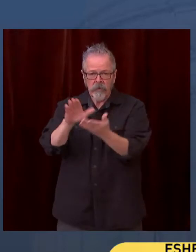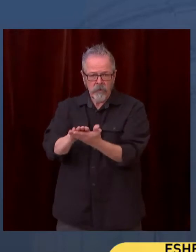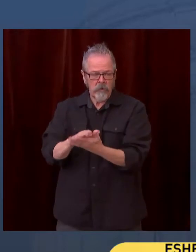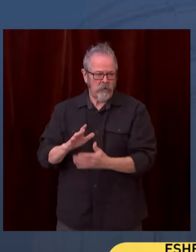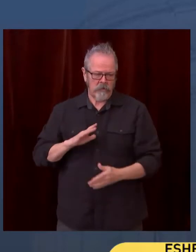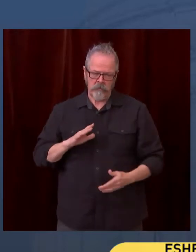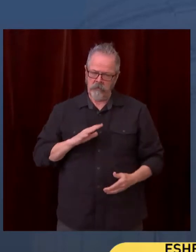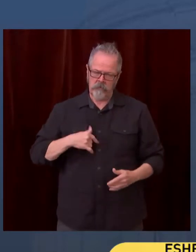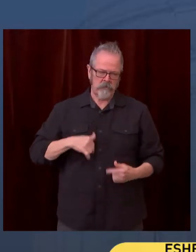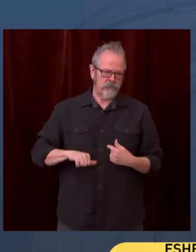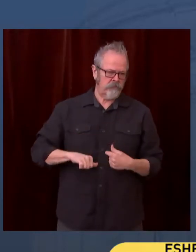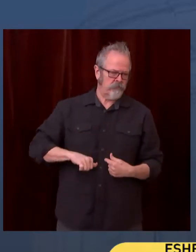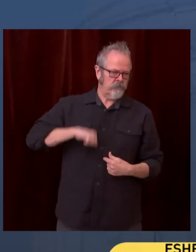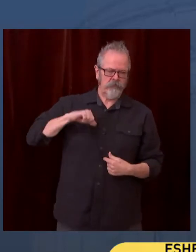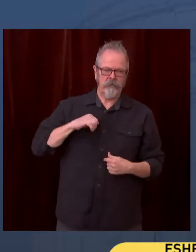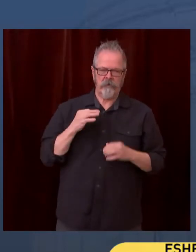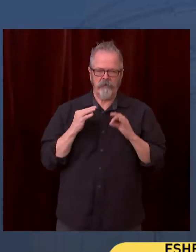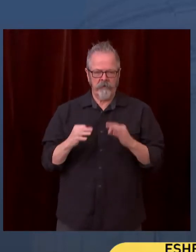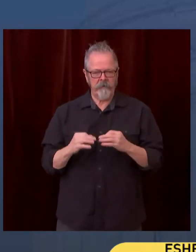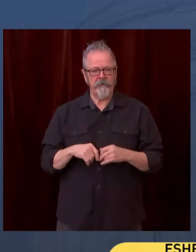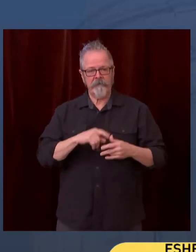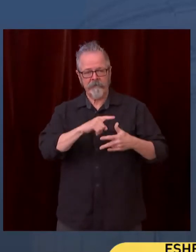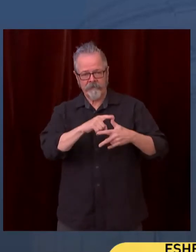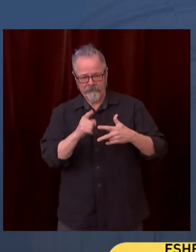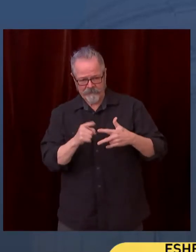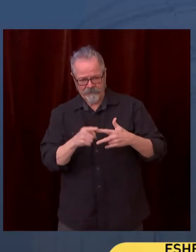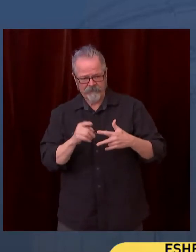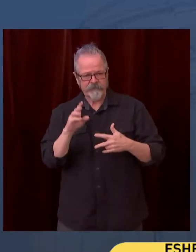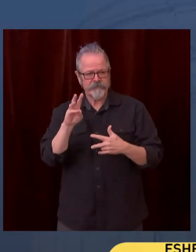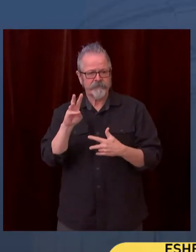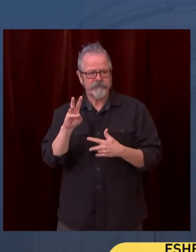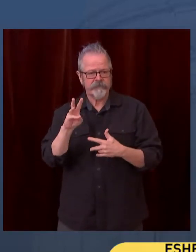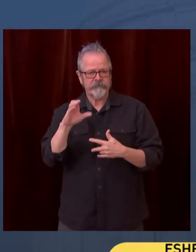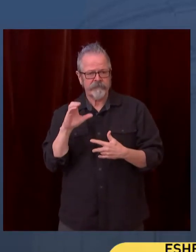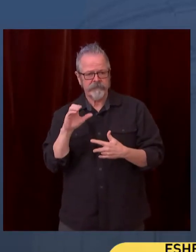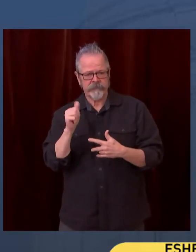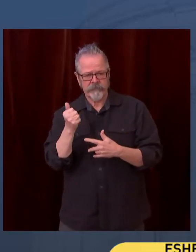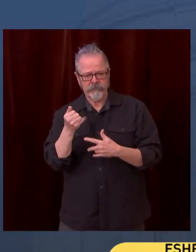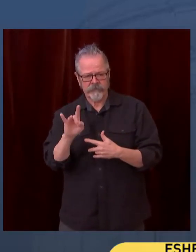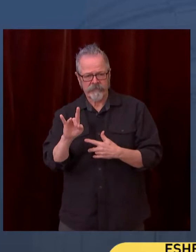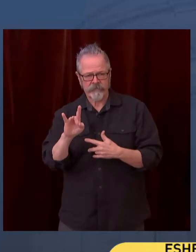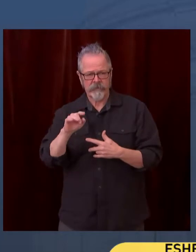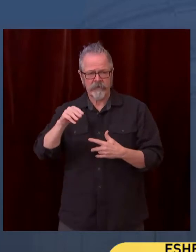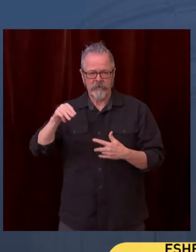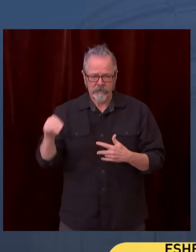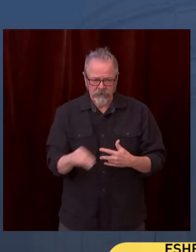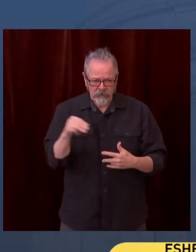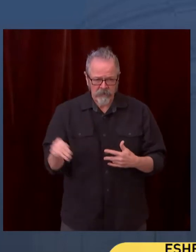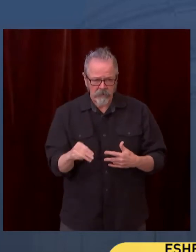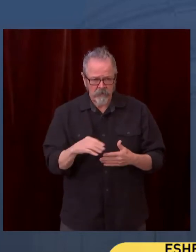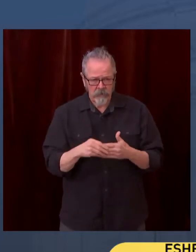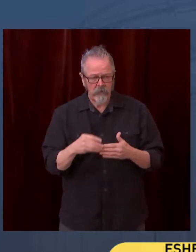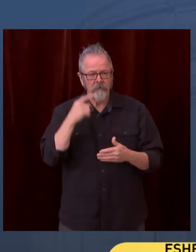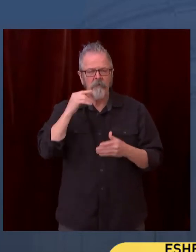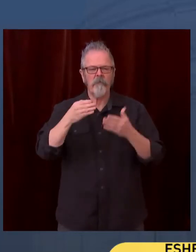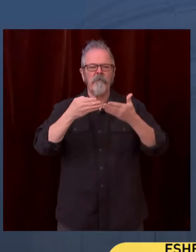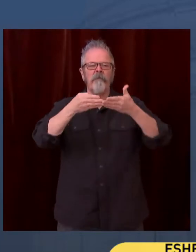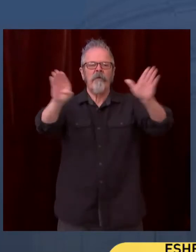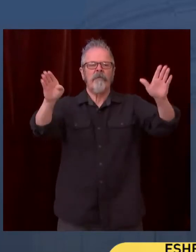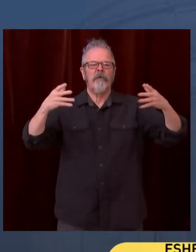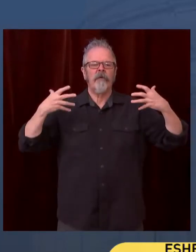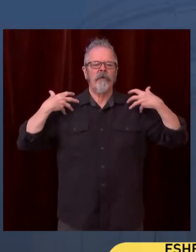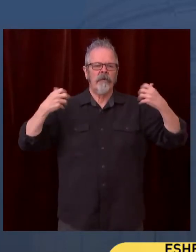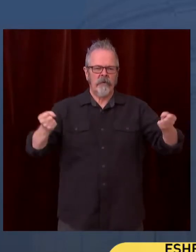$618 million for our public health response to the pandemic. This includes money for testing,